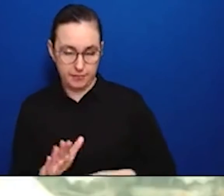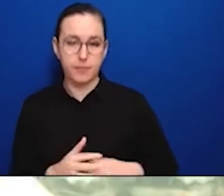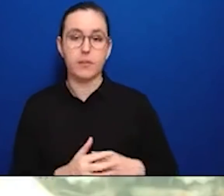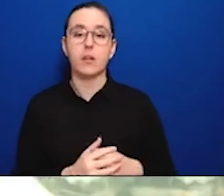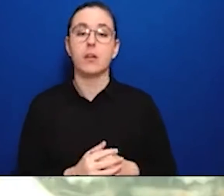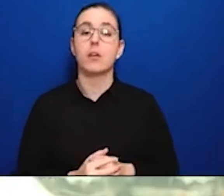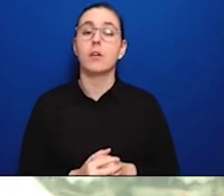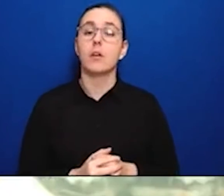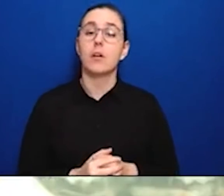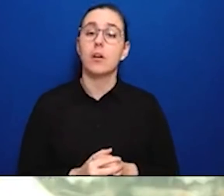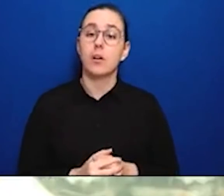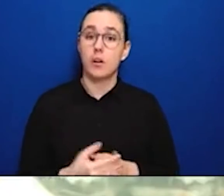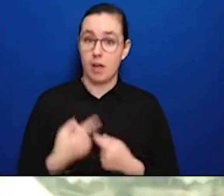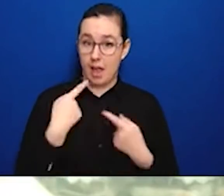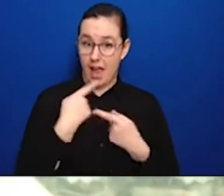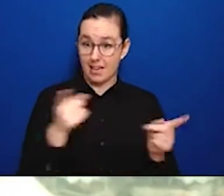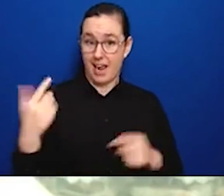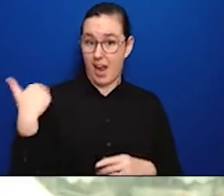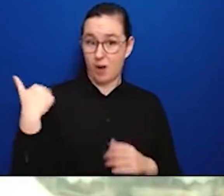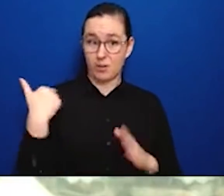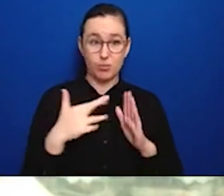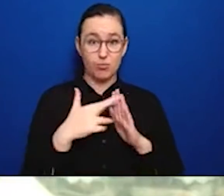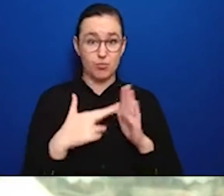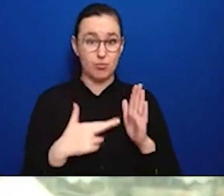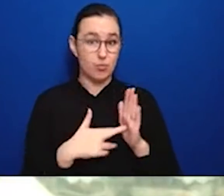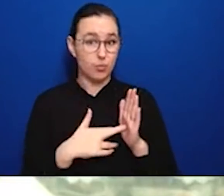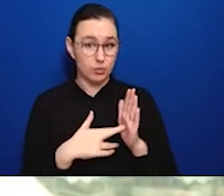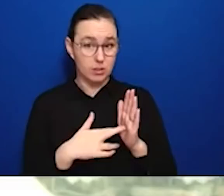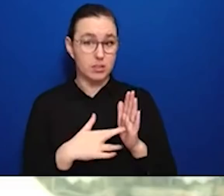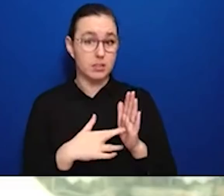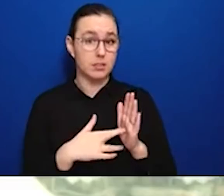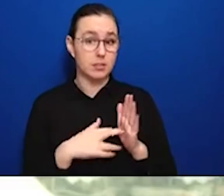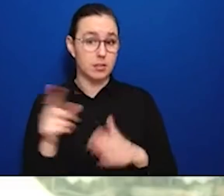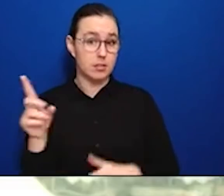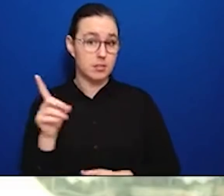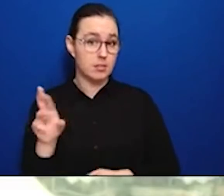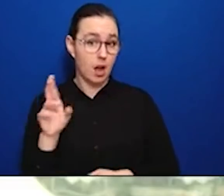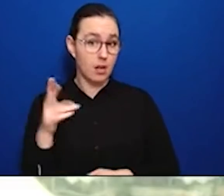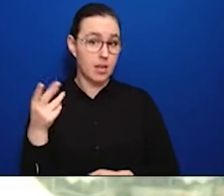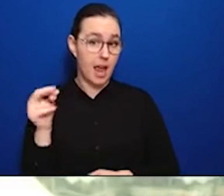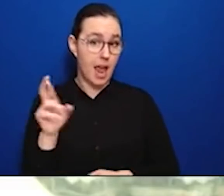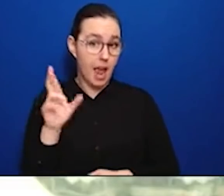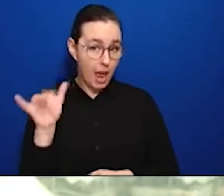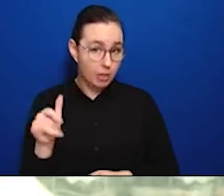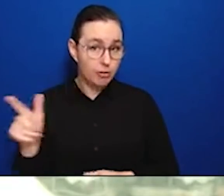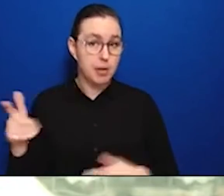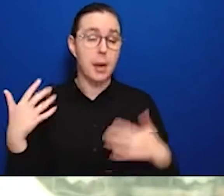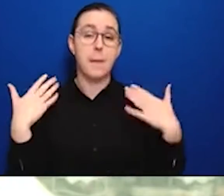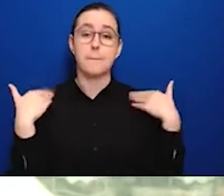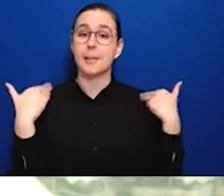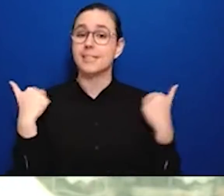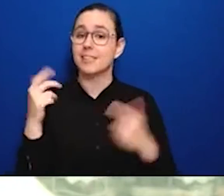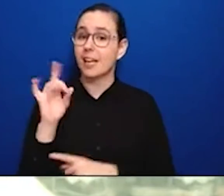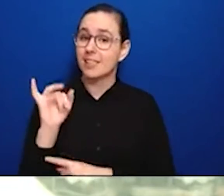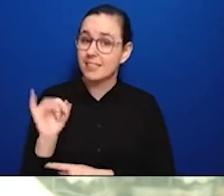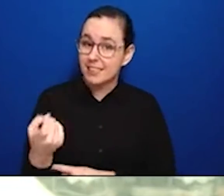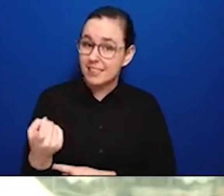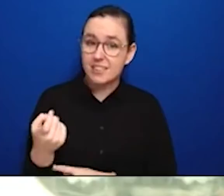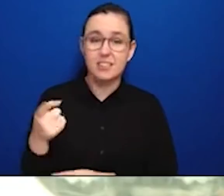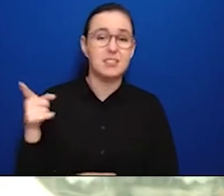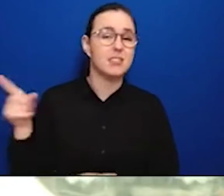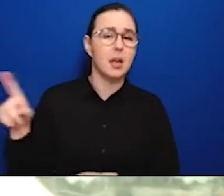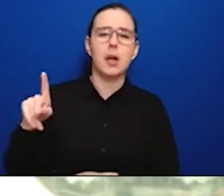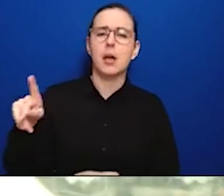Henry, I don't think Dr. Henry or anyone at PHO or Minister Dix wants to shut any businesses down. This is something that